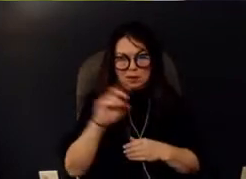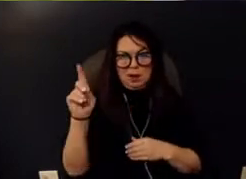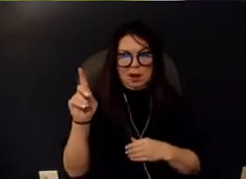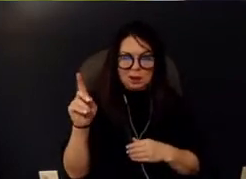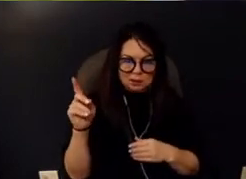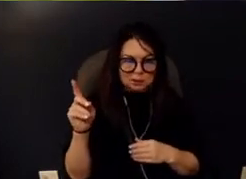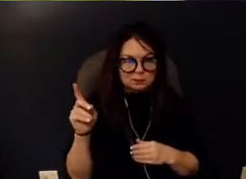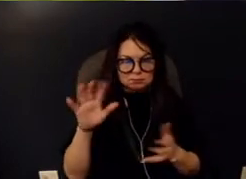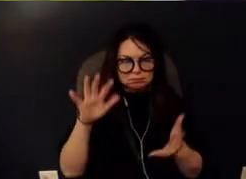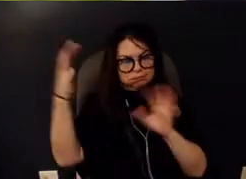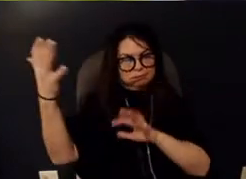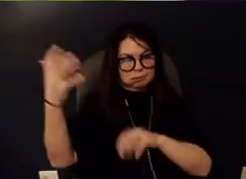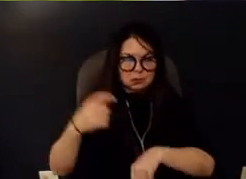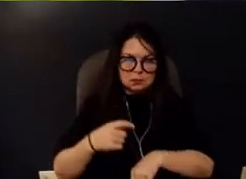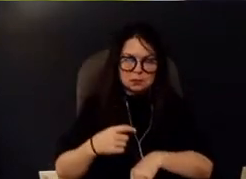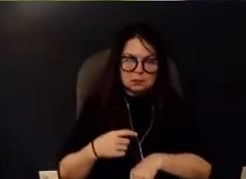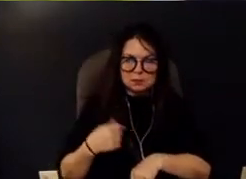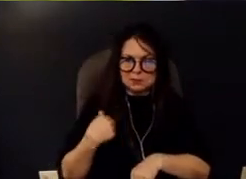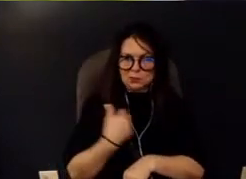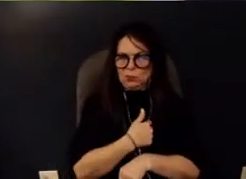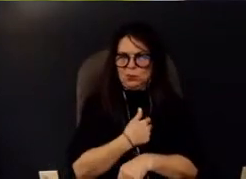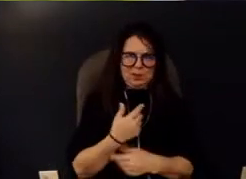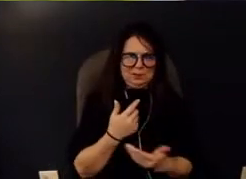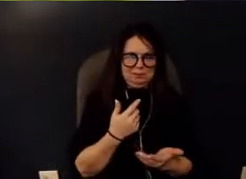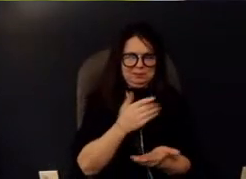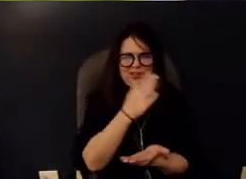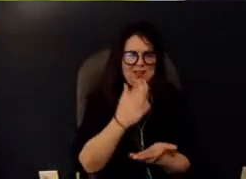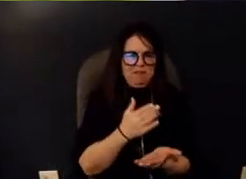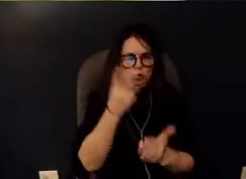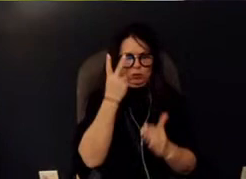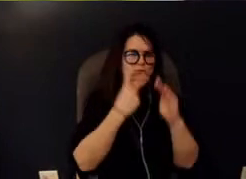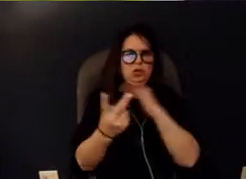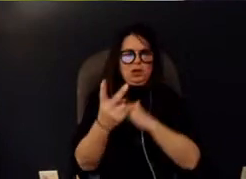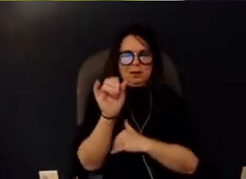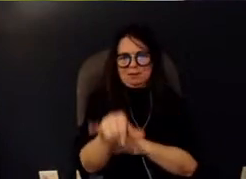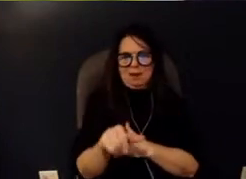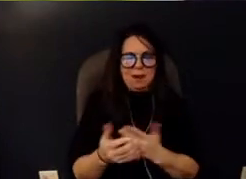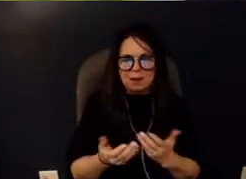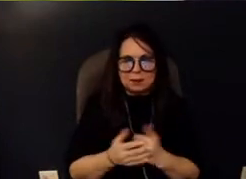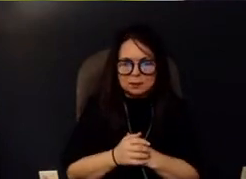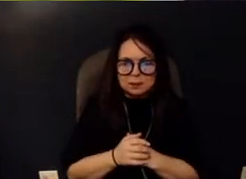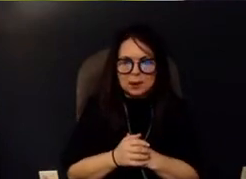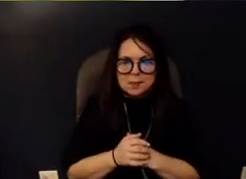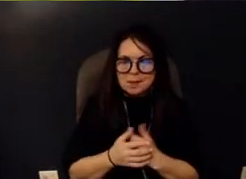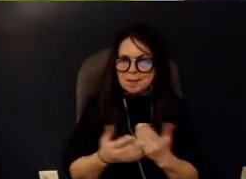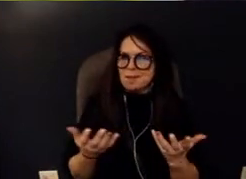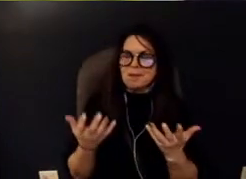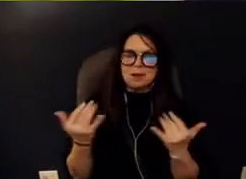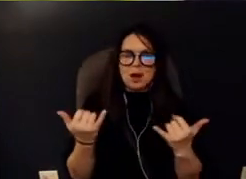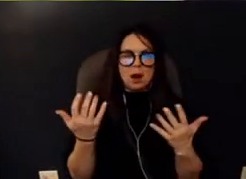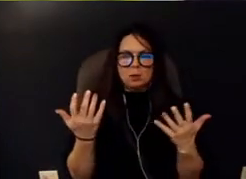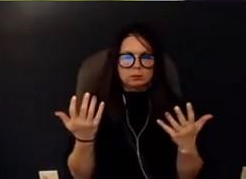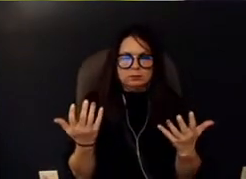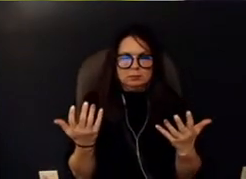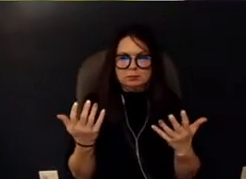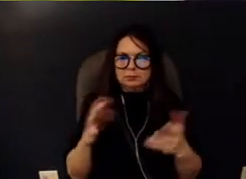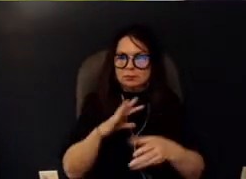of us could have ever predicted. Times that include a global pandemic,